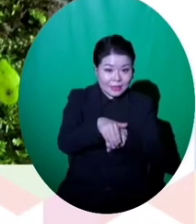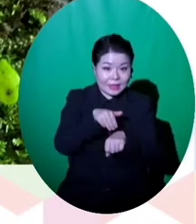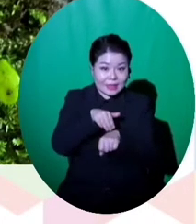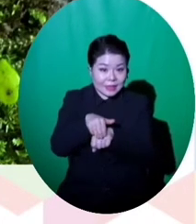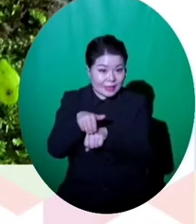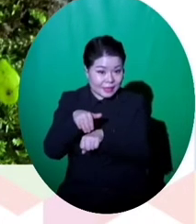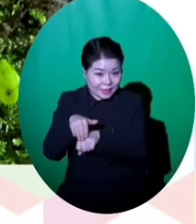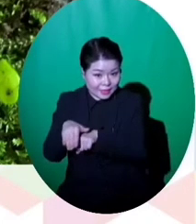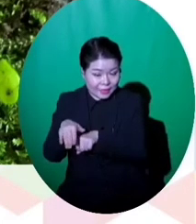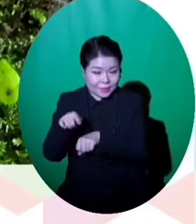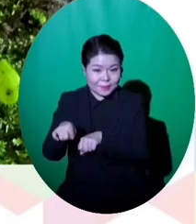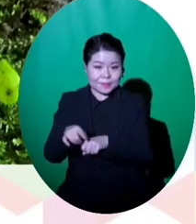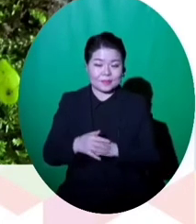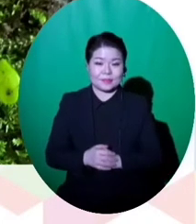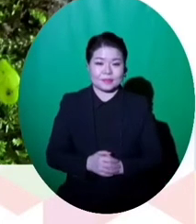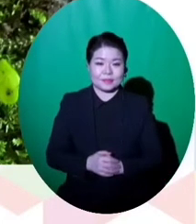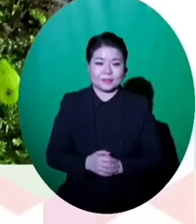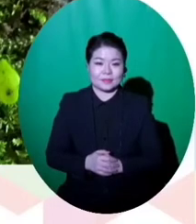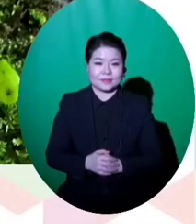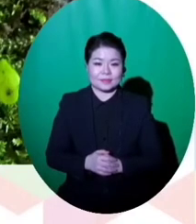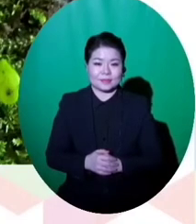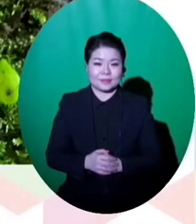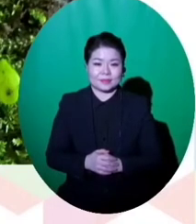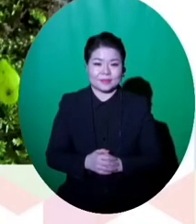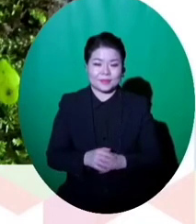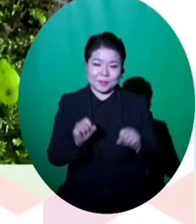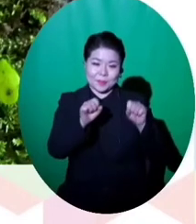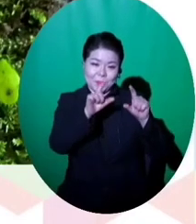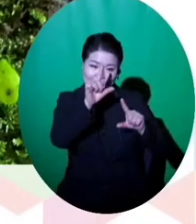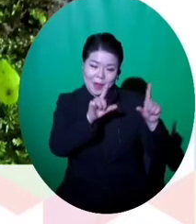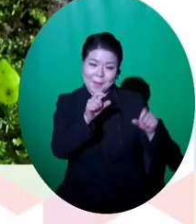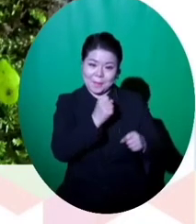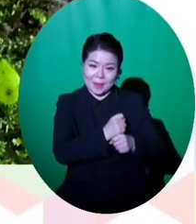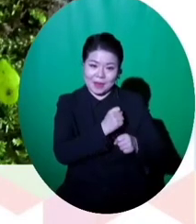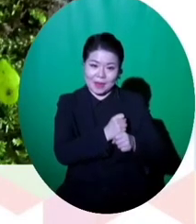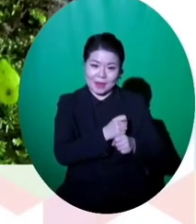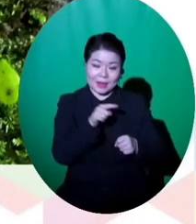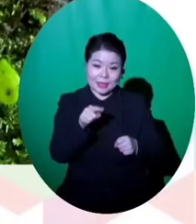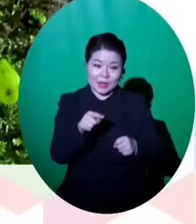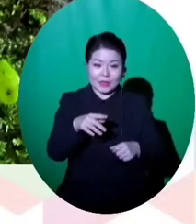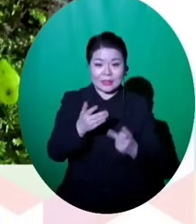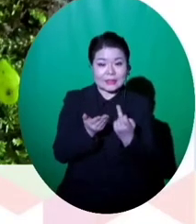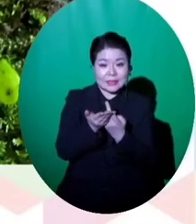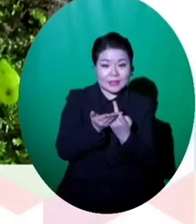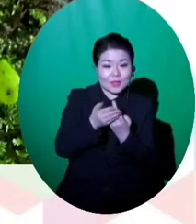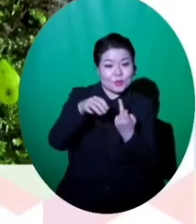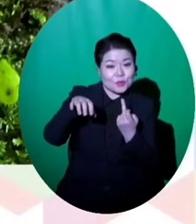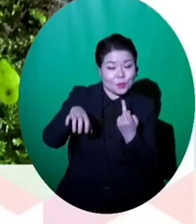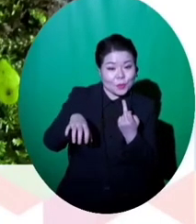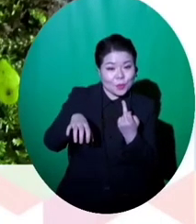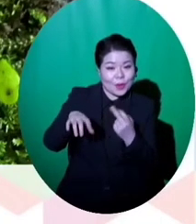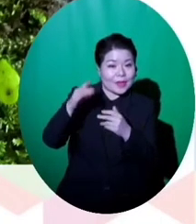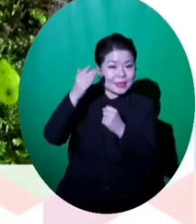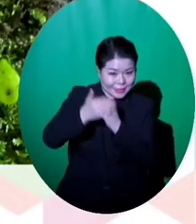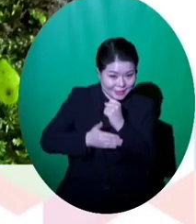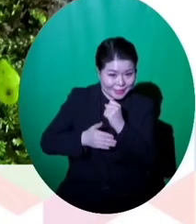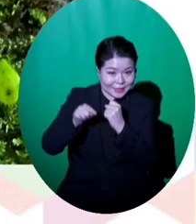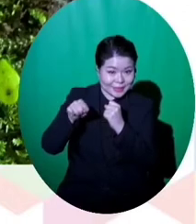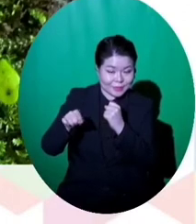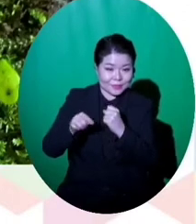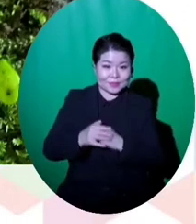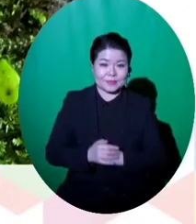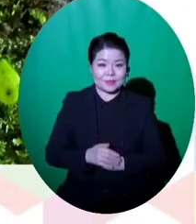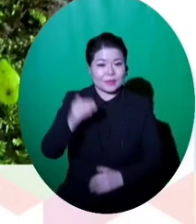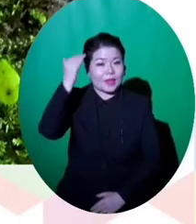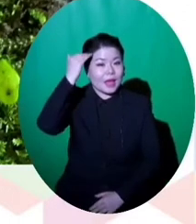And this is a photo from Jeju Island, which is the southernmost part of Korea. My friend